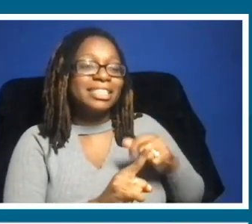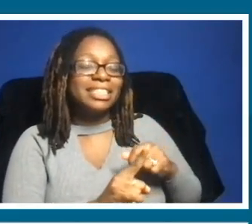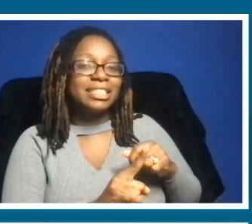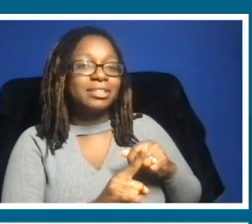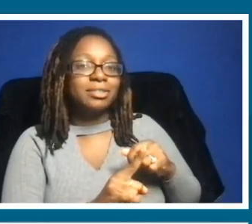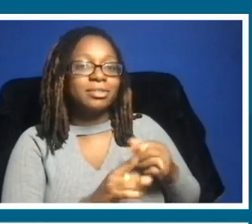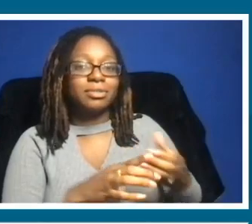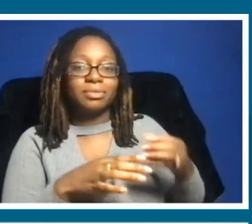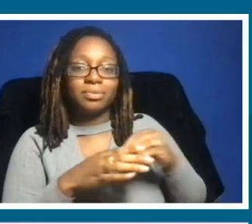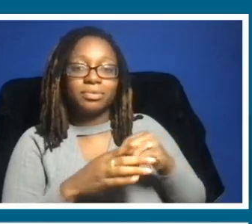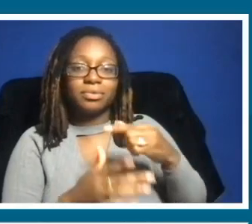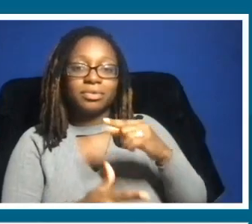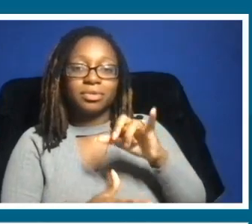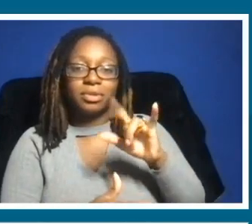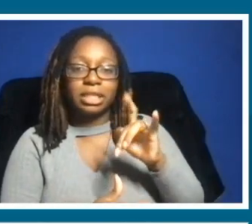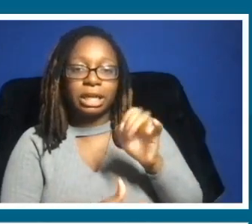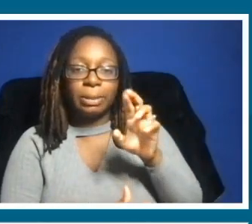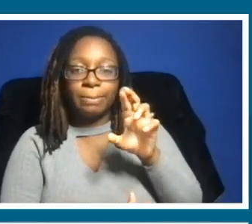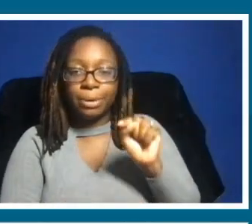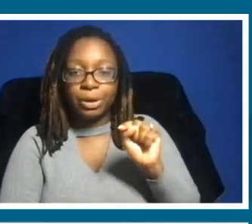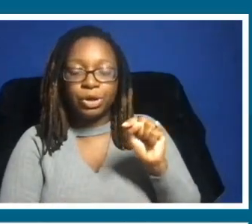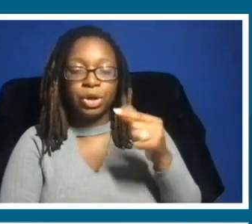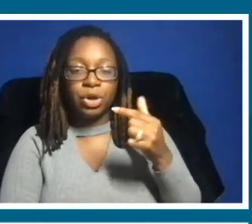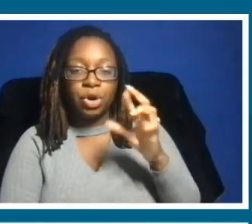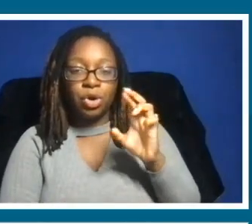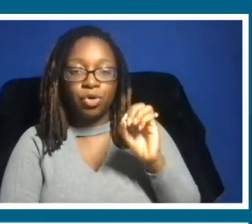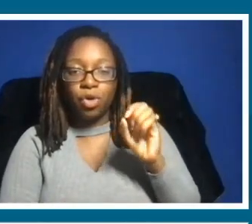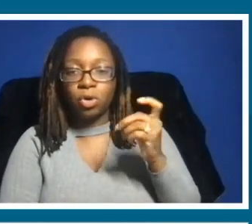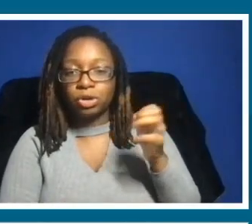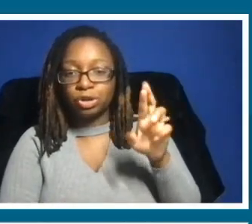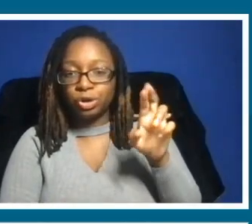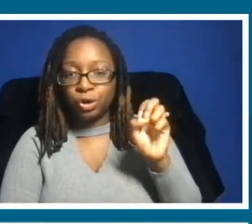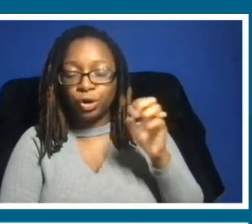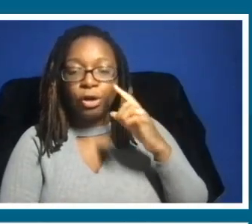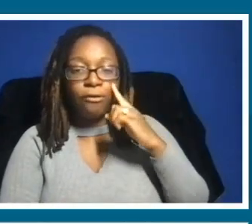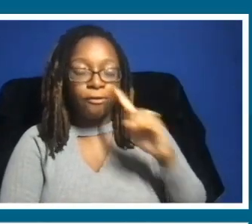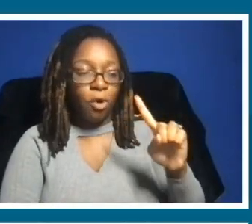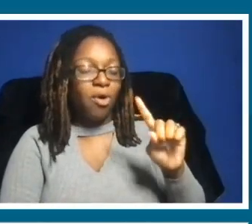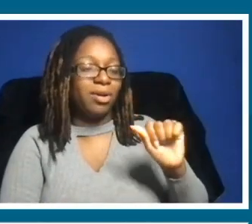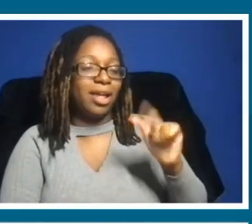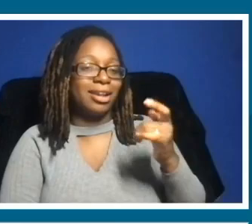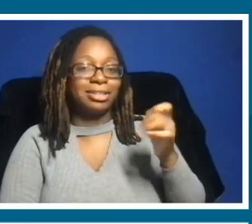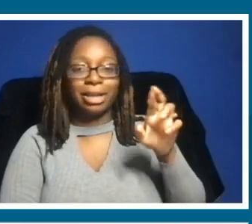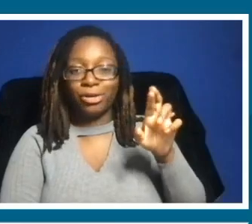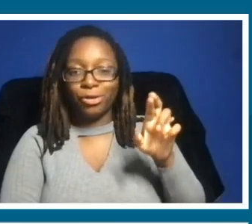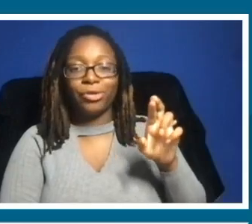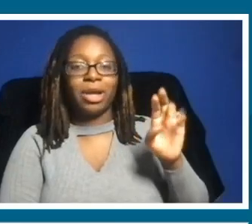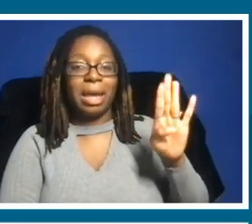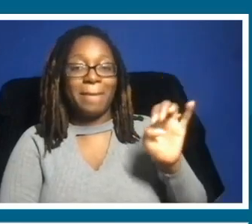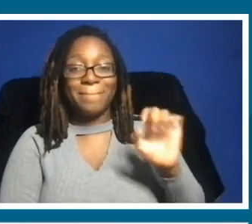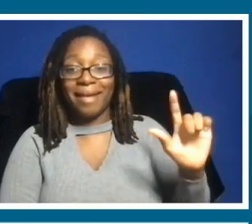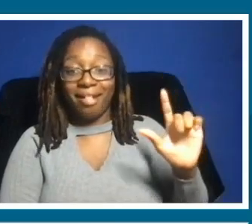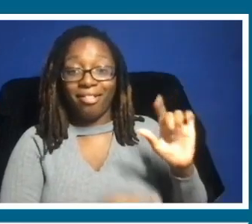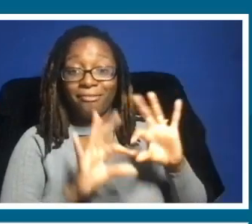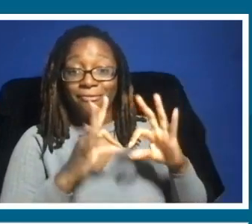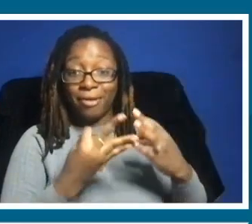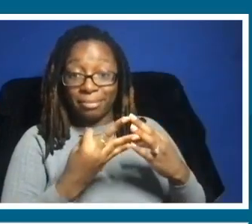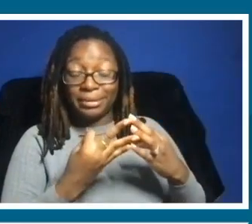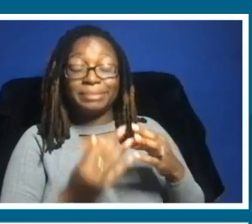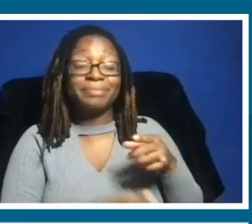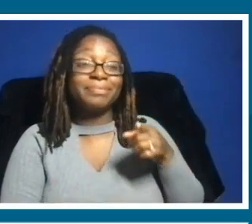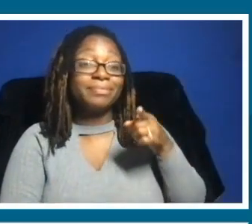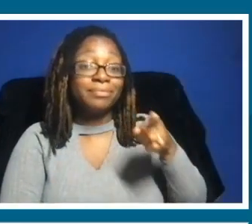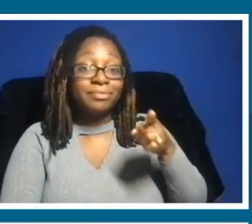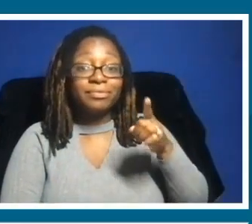Gilbert Grosvenor collection of photographs of the Alexander Graham Bell family, and it was taken